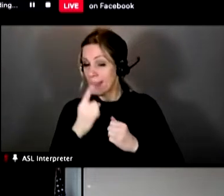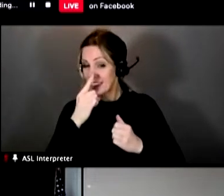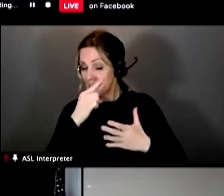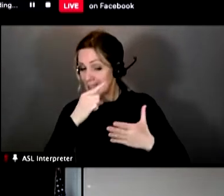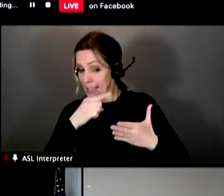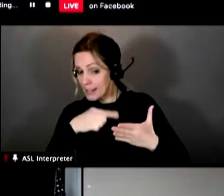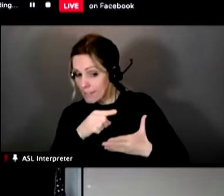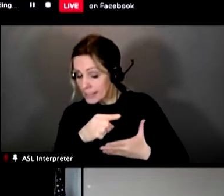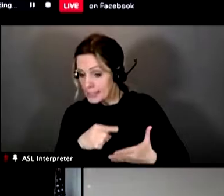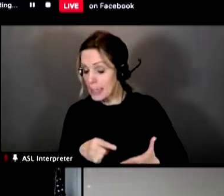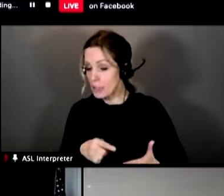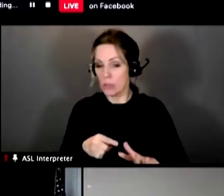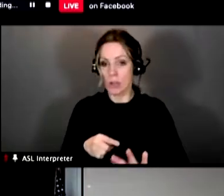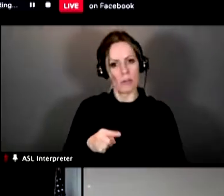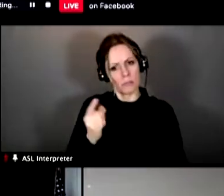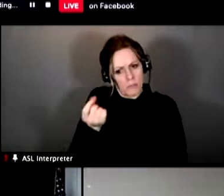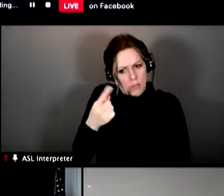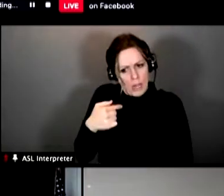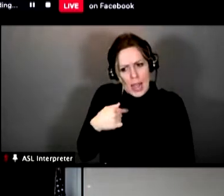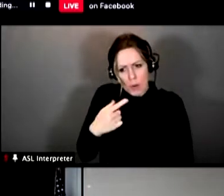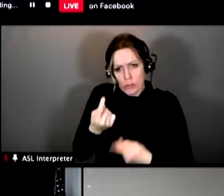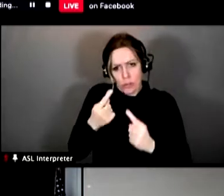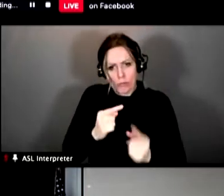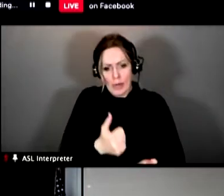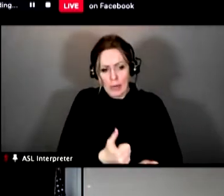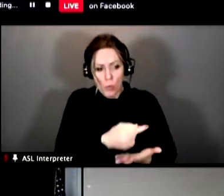I was just trying to get them up off the floor,